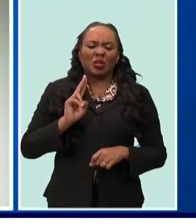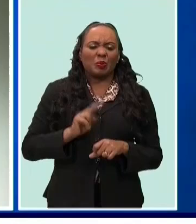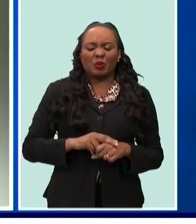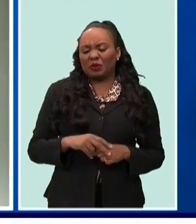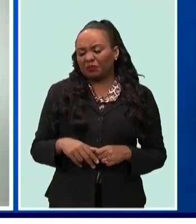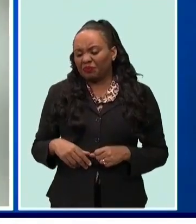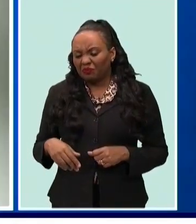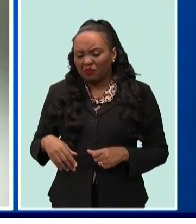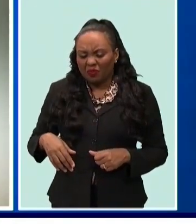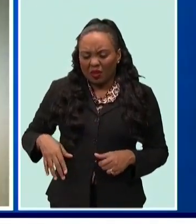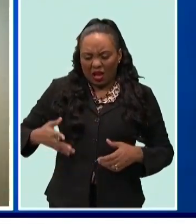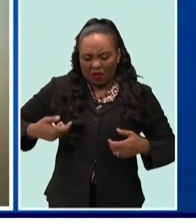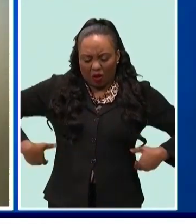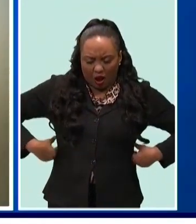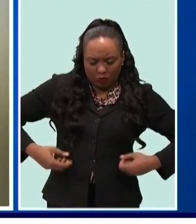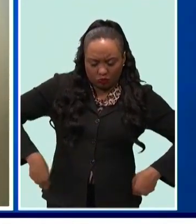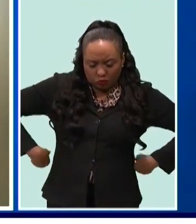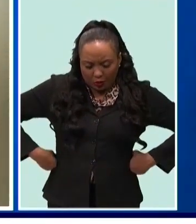over 800